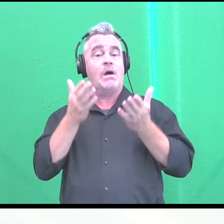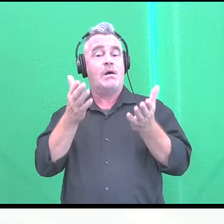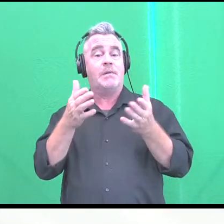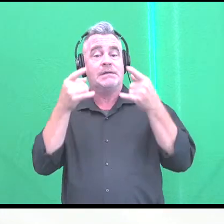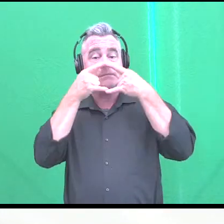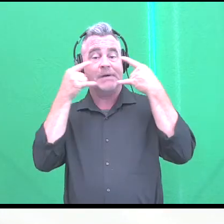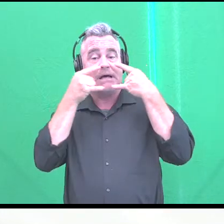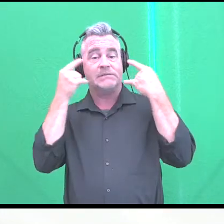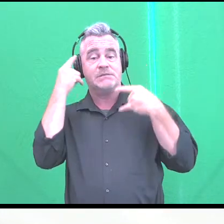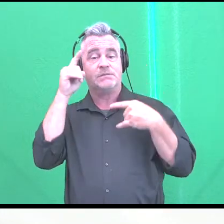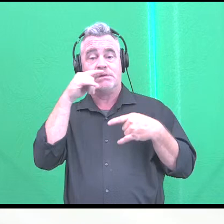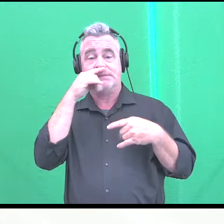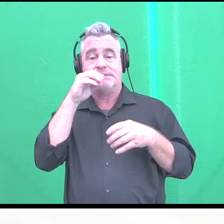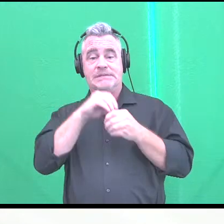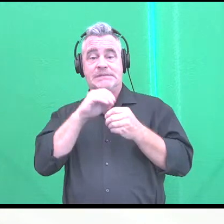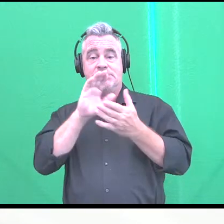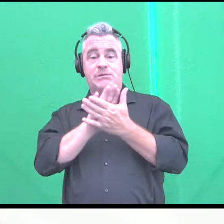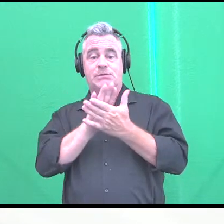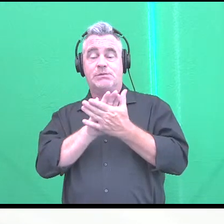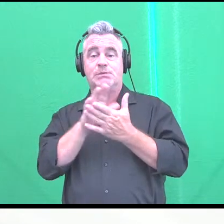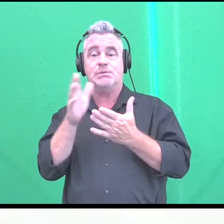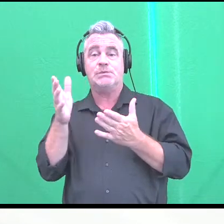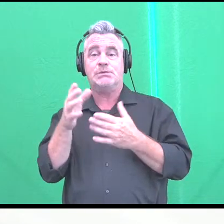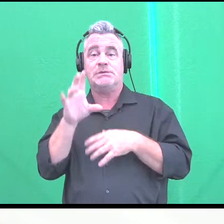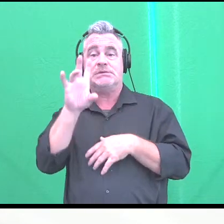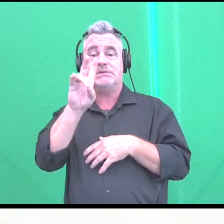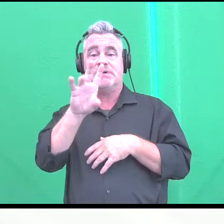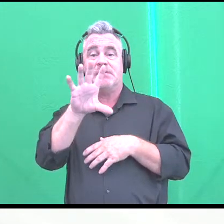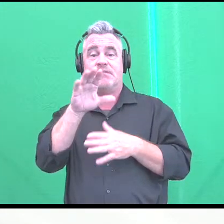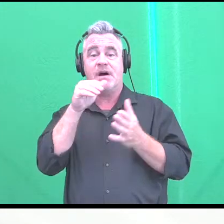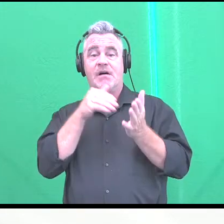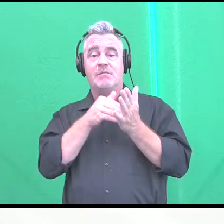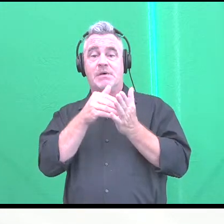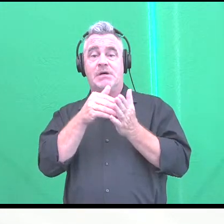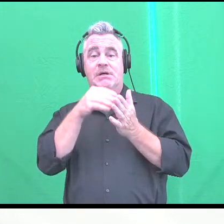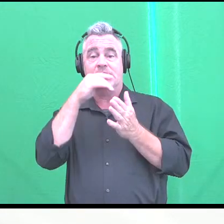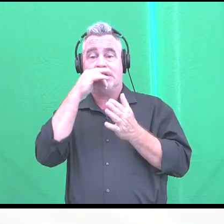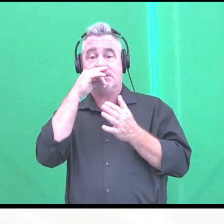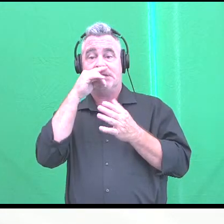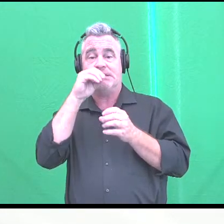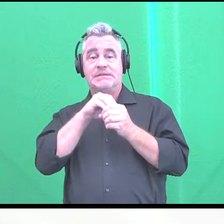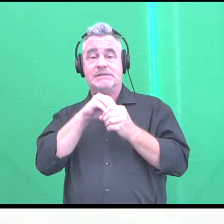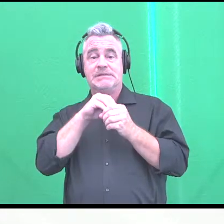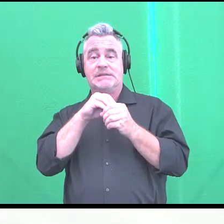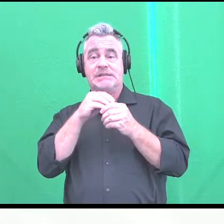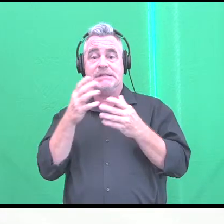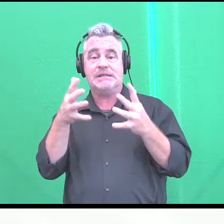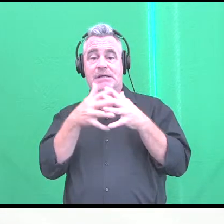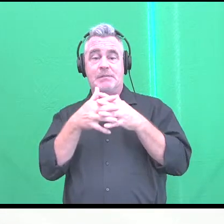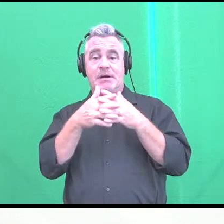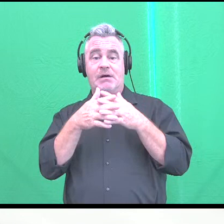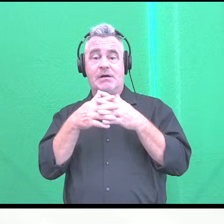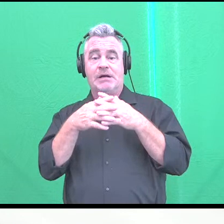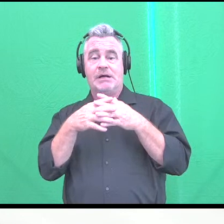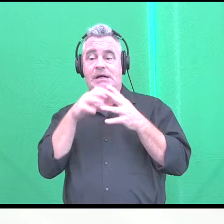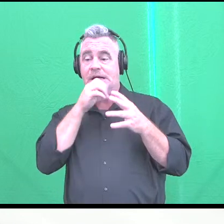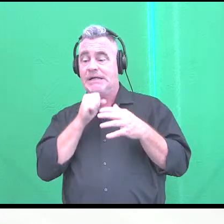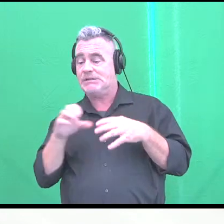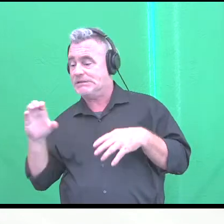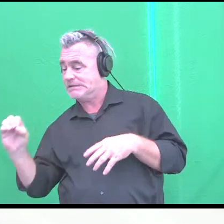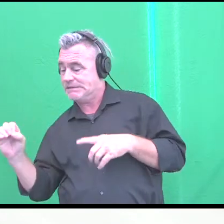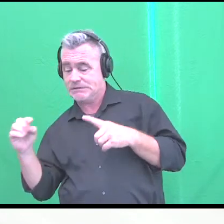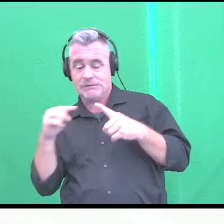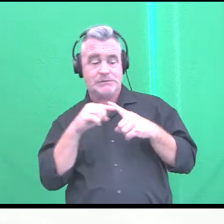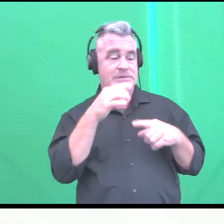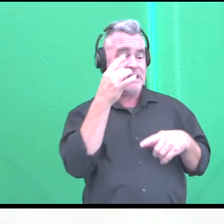school. There are 75 million children in this country, ages 0 to 18.